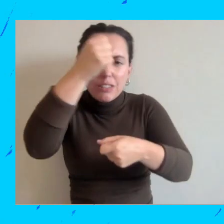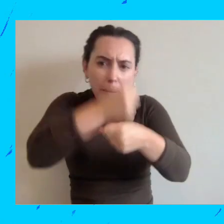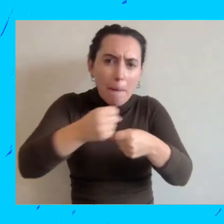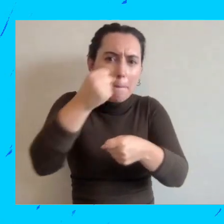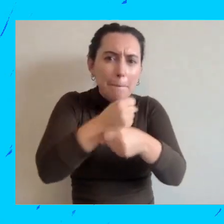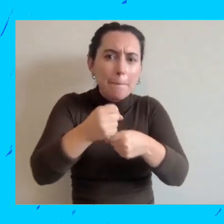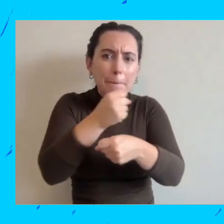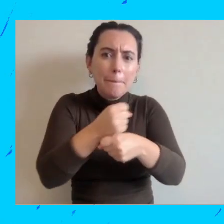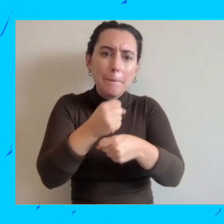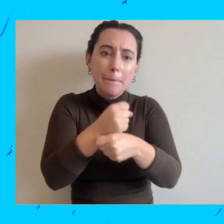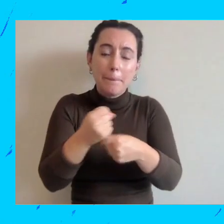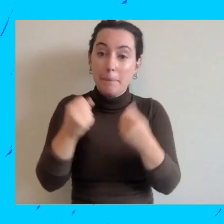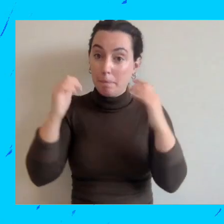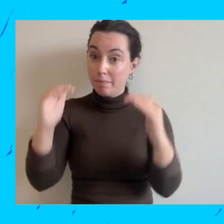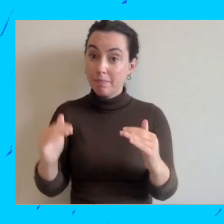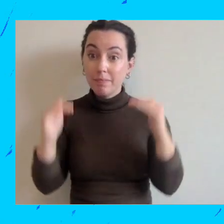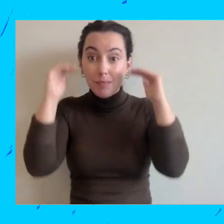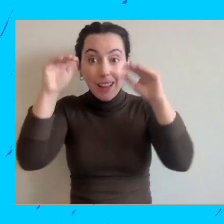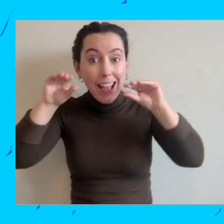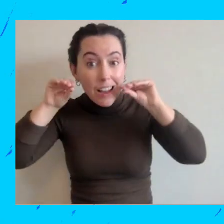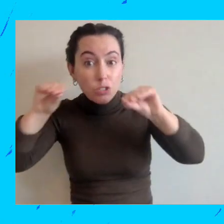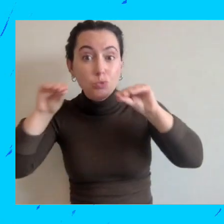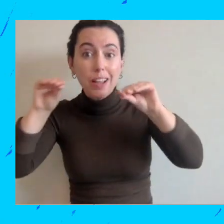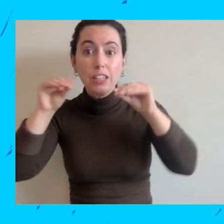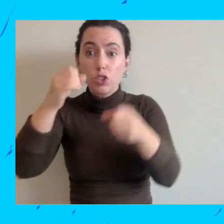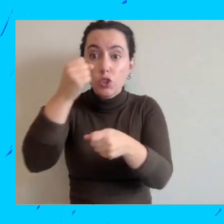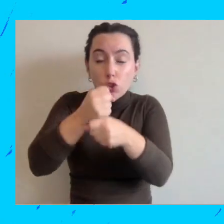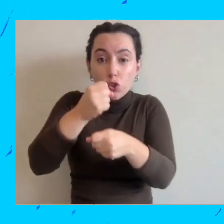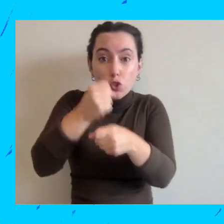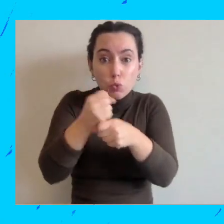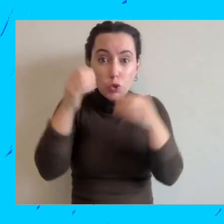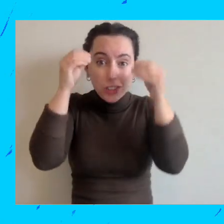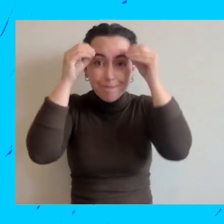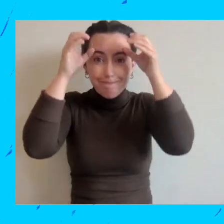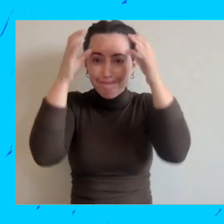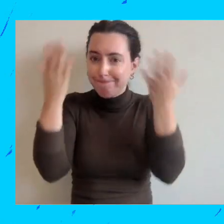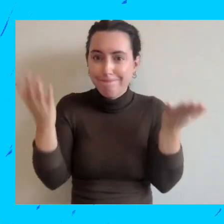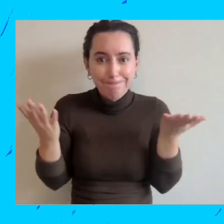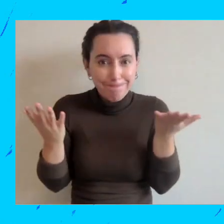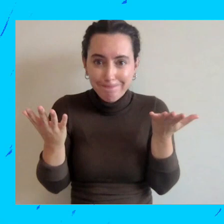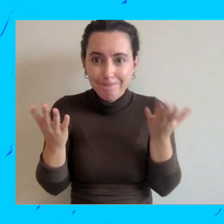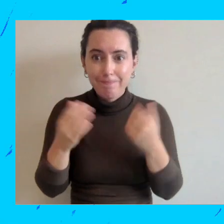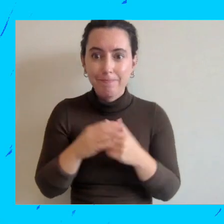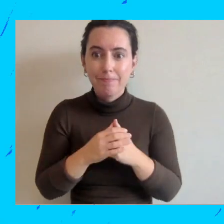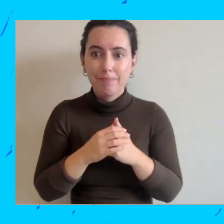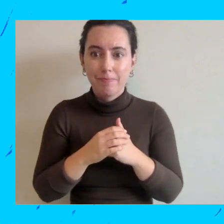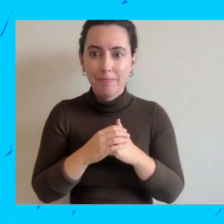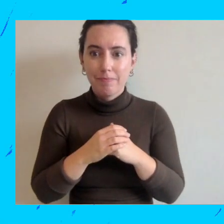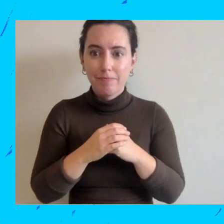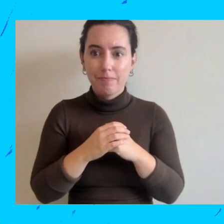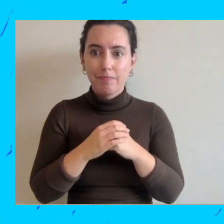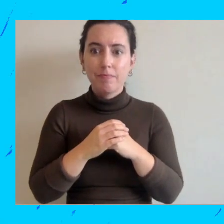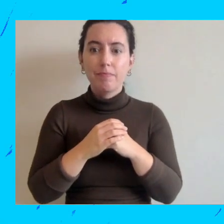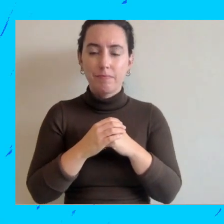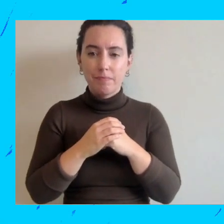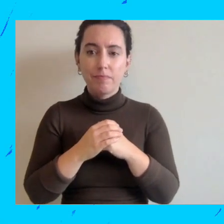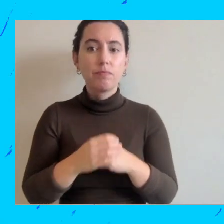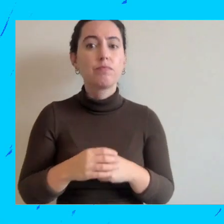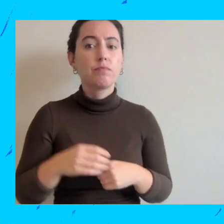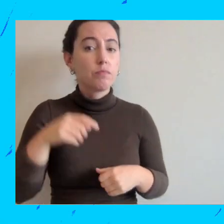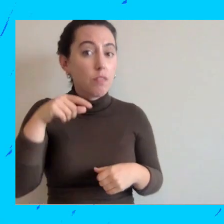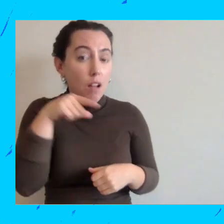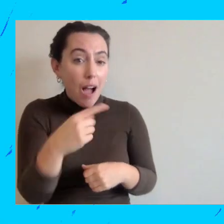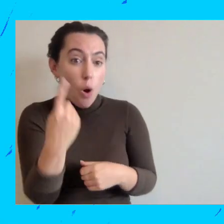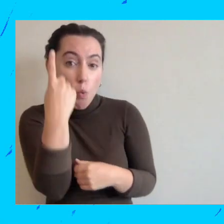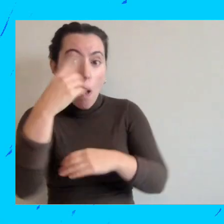education and work experience. So Yoma is a digital platform for young people to upskill themselves. They can sign up,